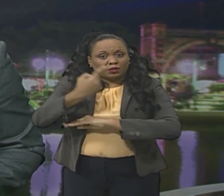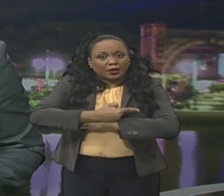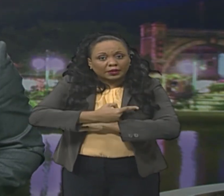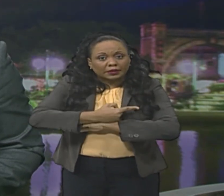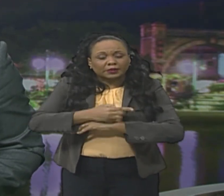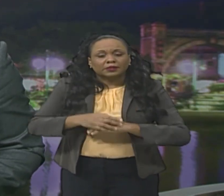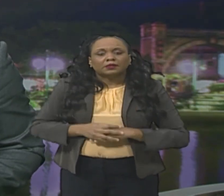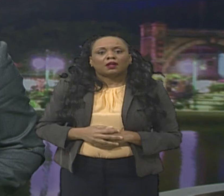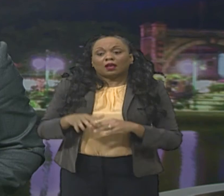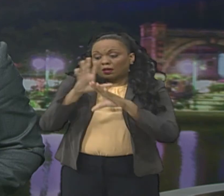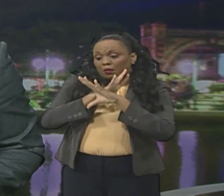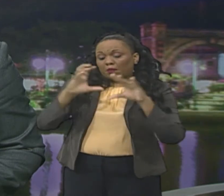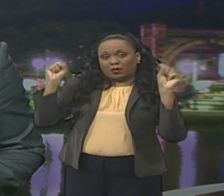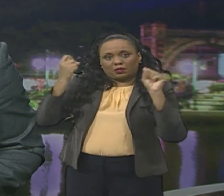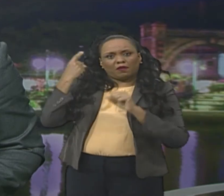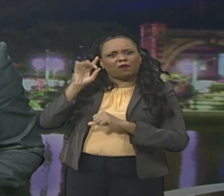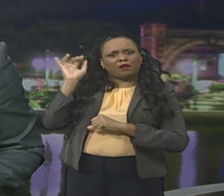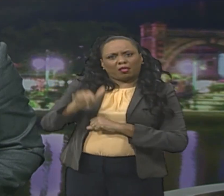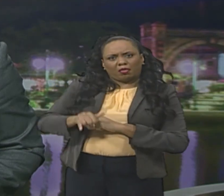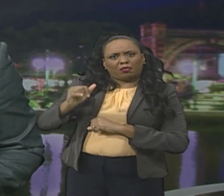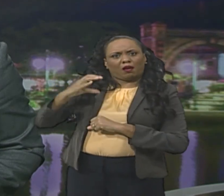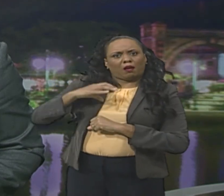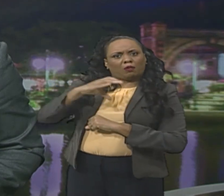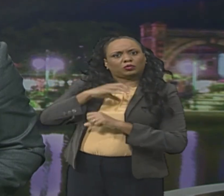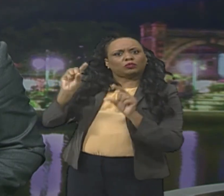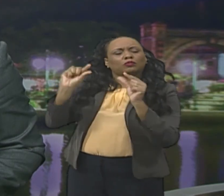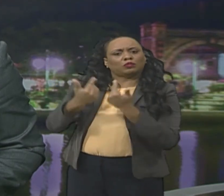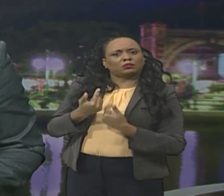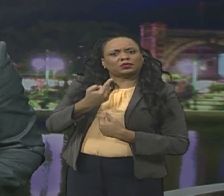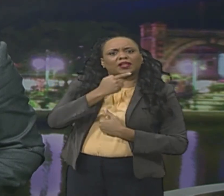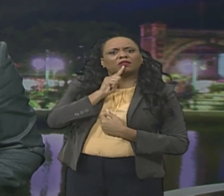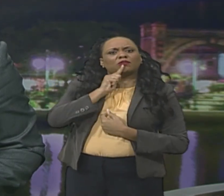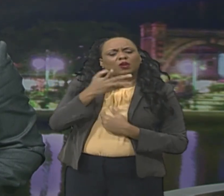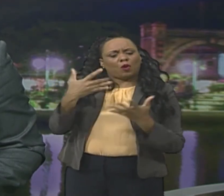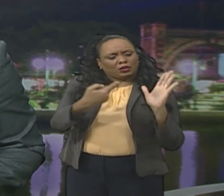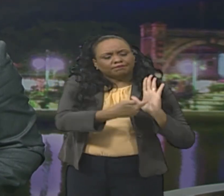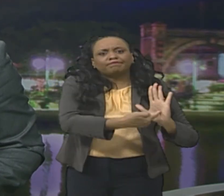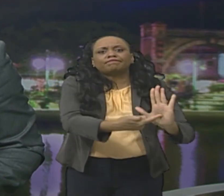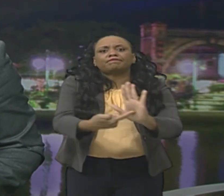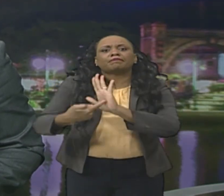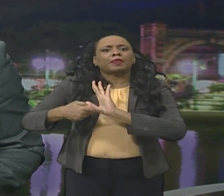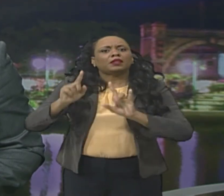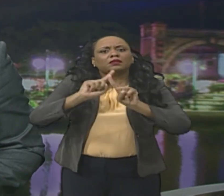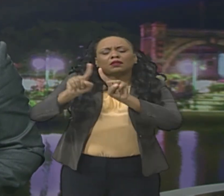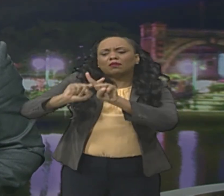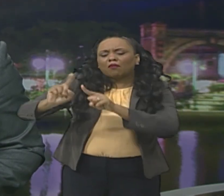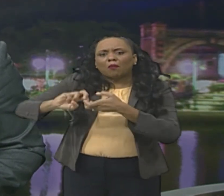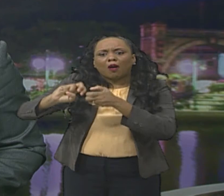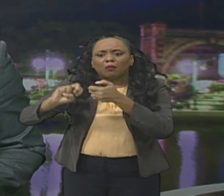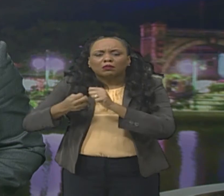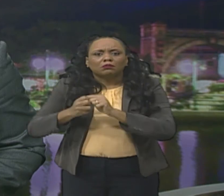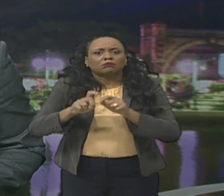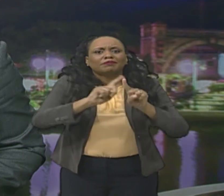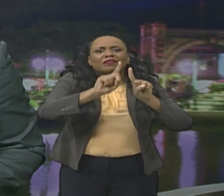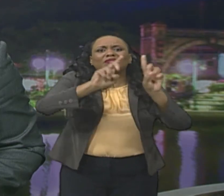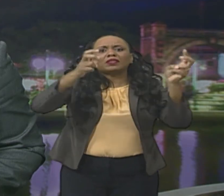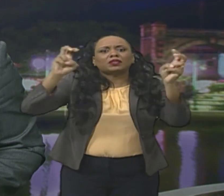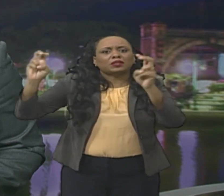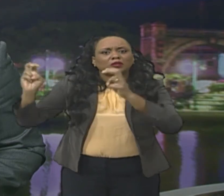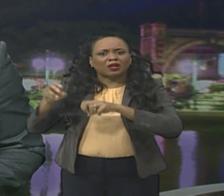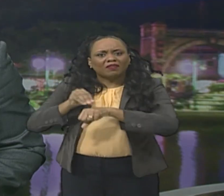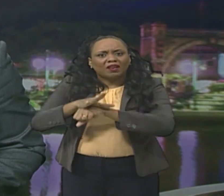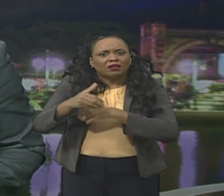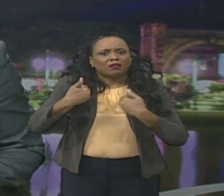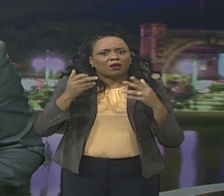event, President of the BYDC, Roshana Trim, said it's a day to highlight the issues affecting young people, and she also